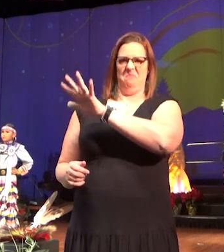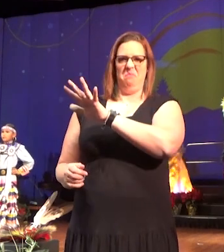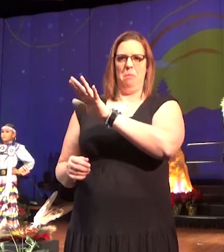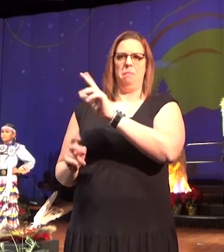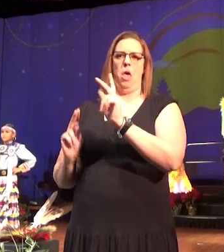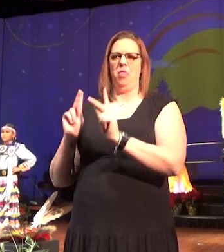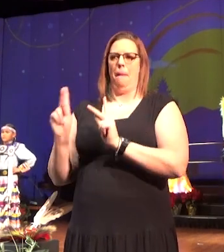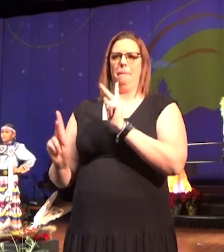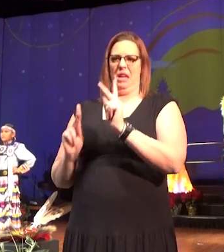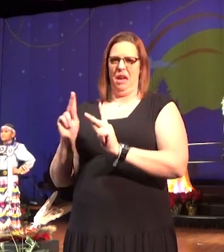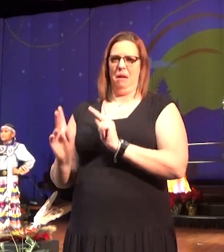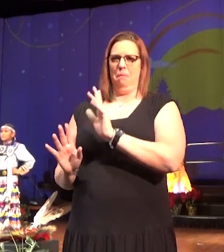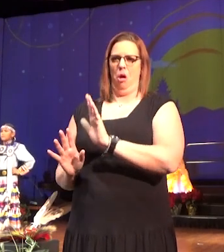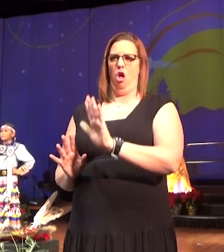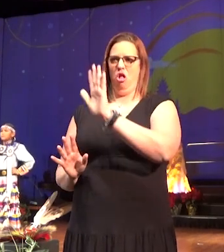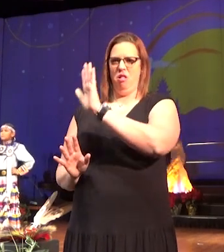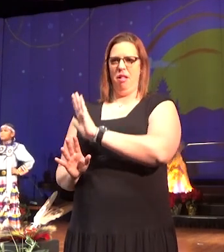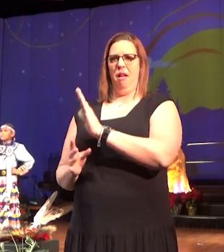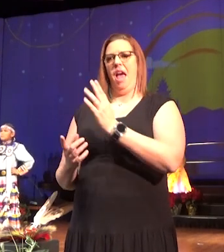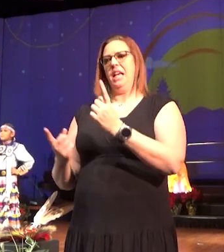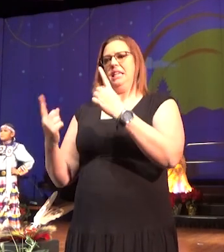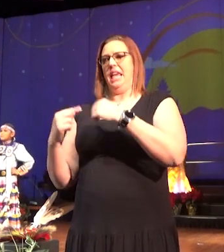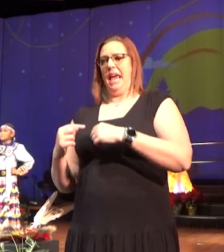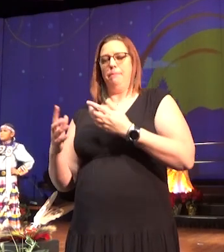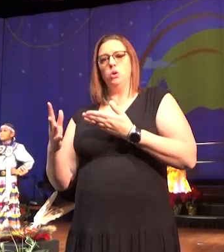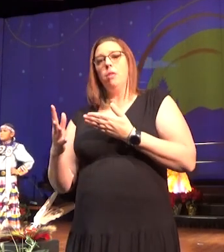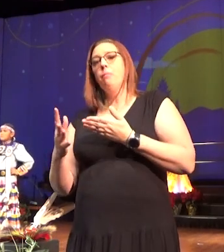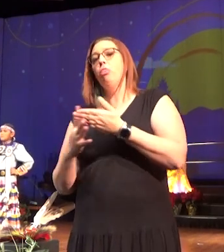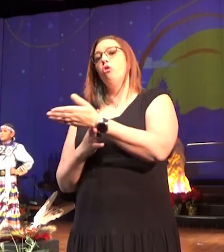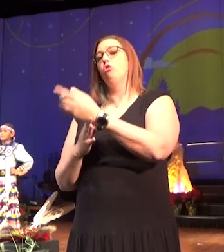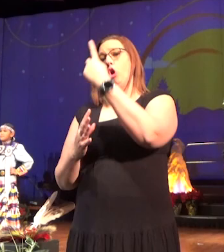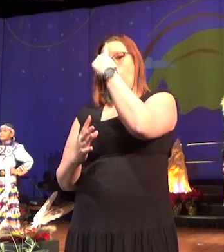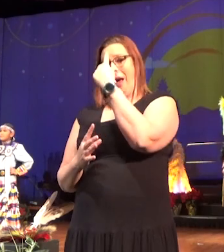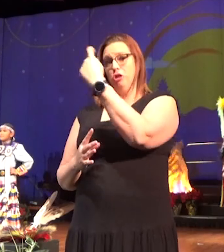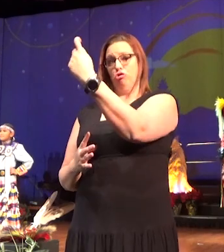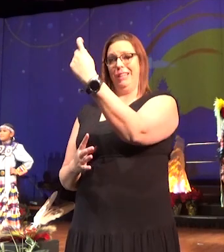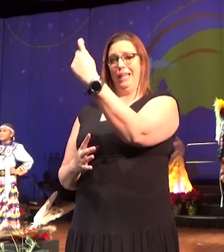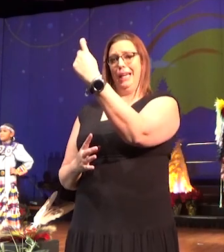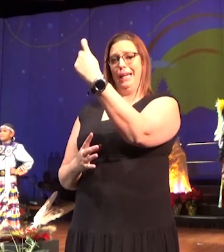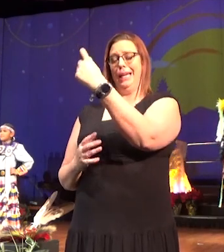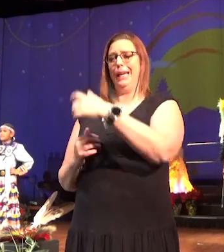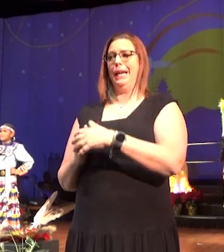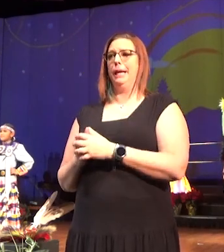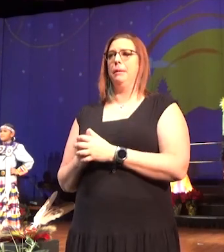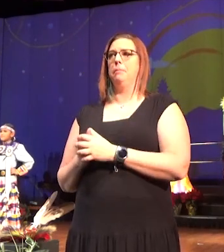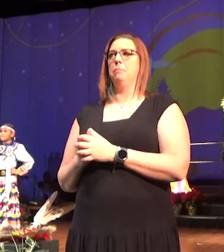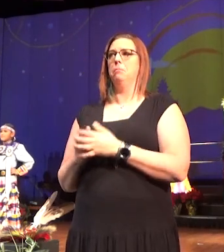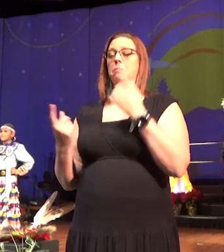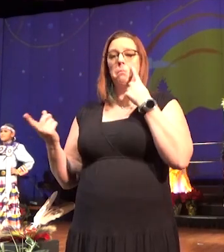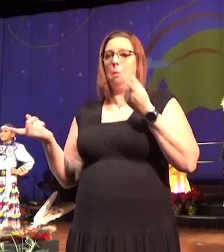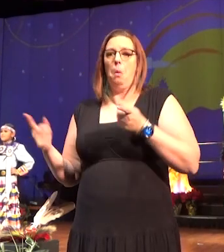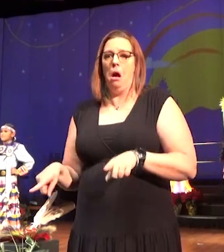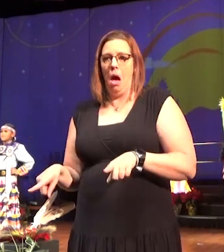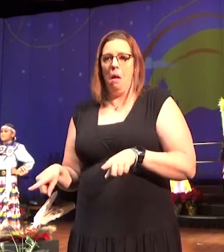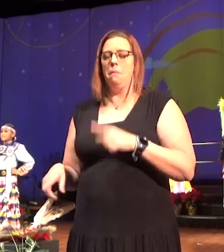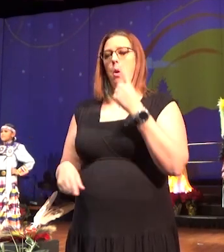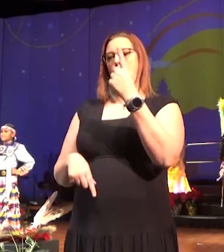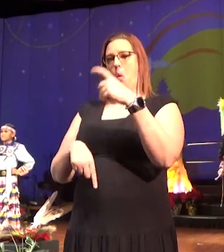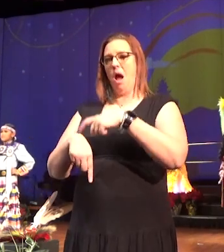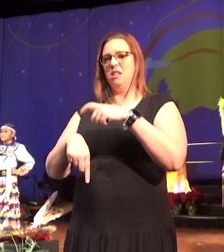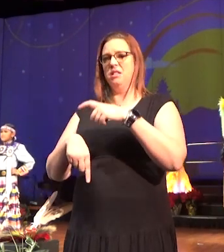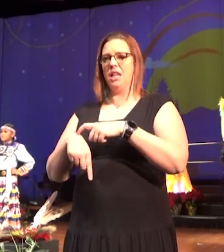dress came to the people through a dream. Because one time an